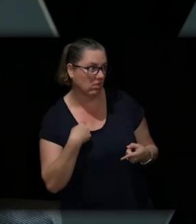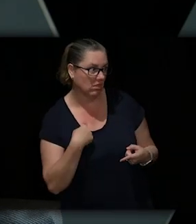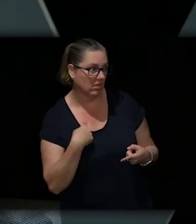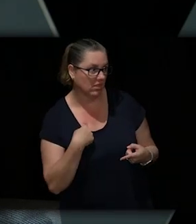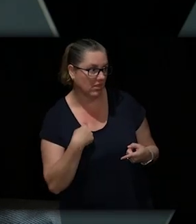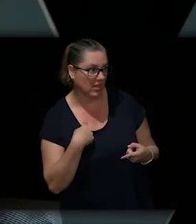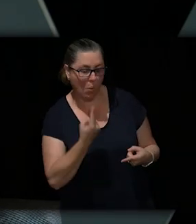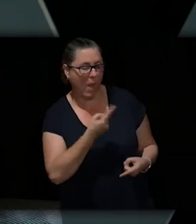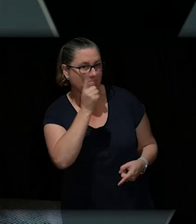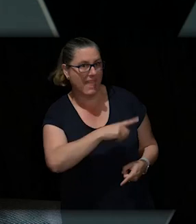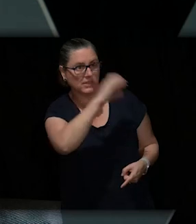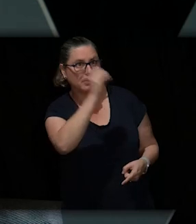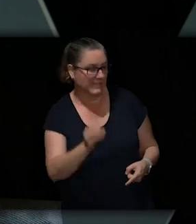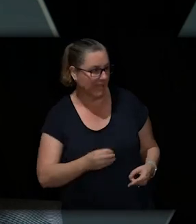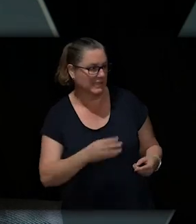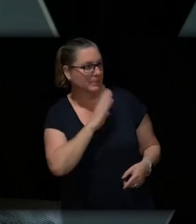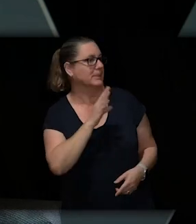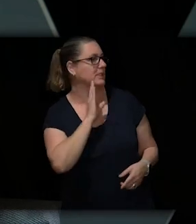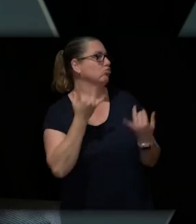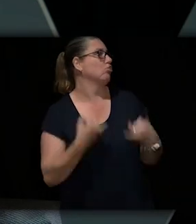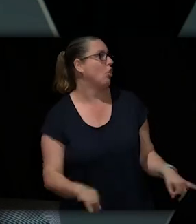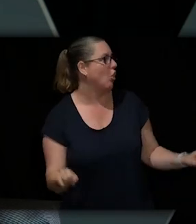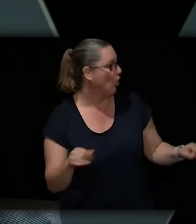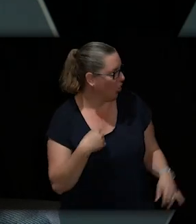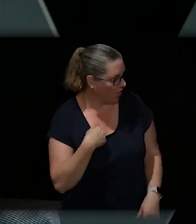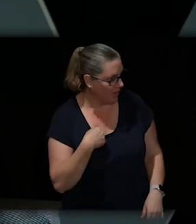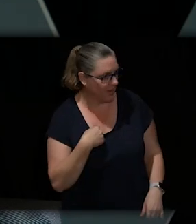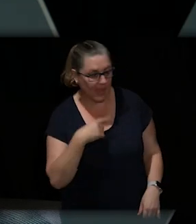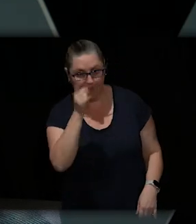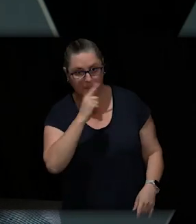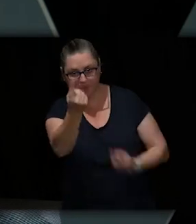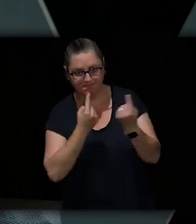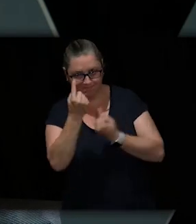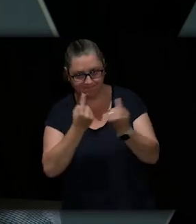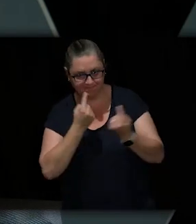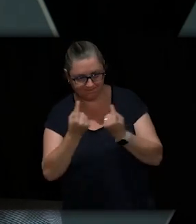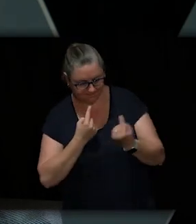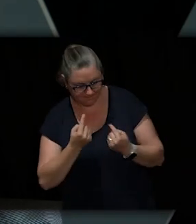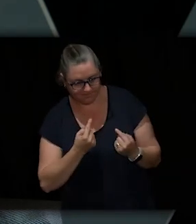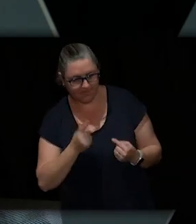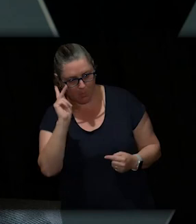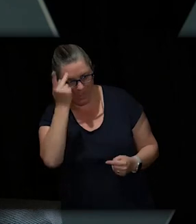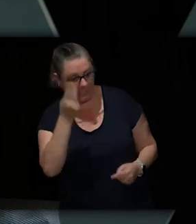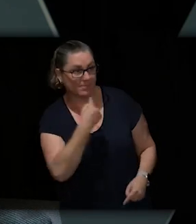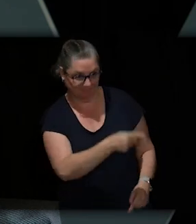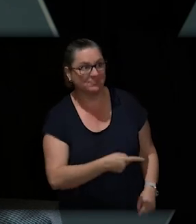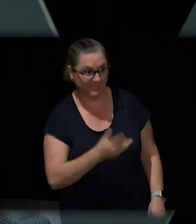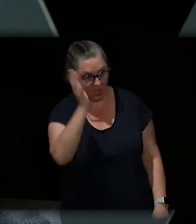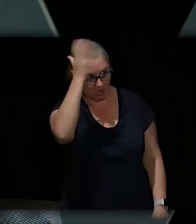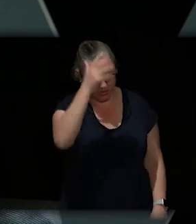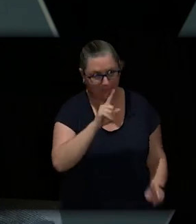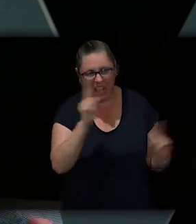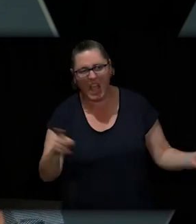1,000% missed it. I had people coming up to me almost every day who weren't as involved in politics, and they would say to me, "Donald Trump can't win, right?" And I'd say, "No, he